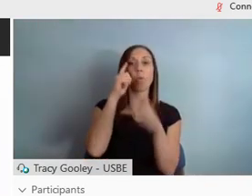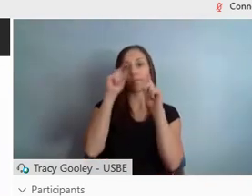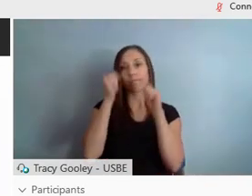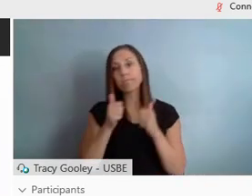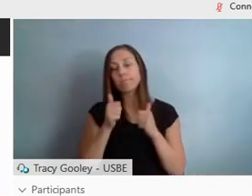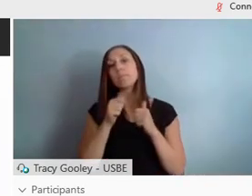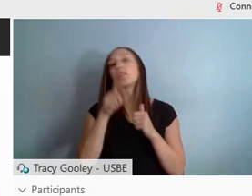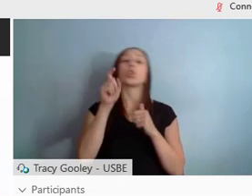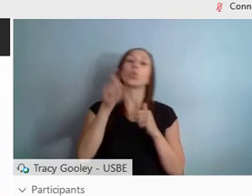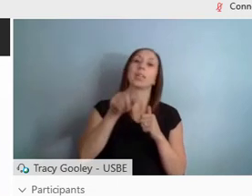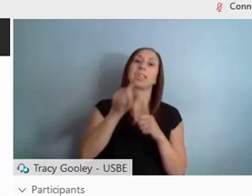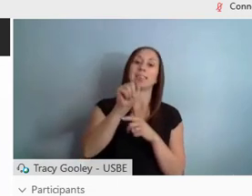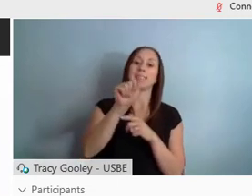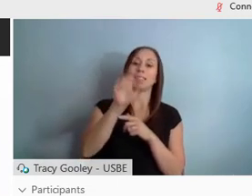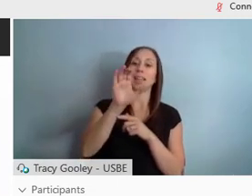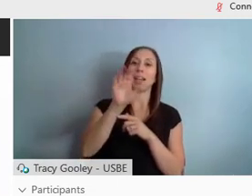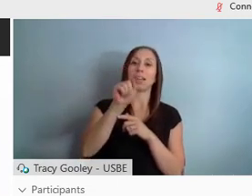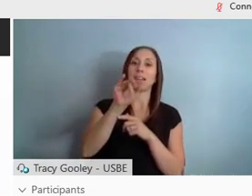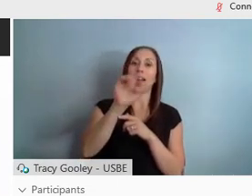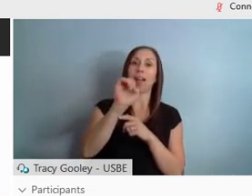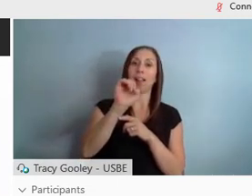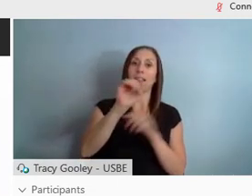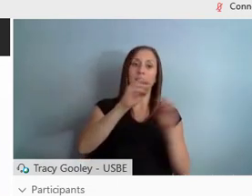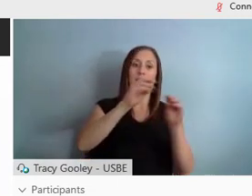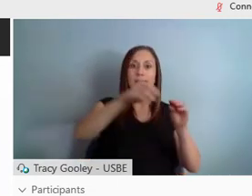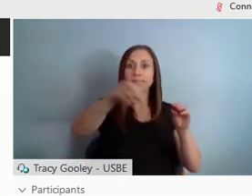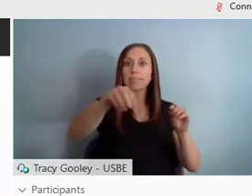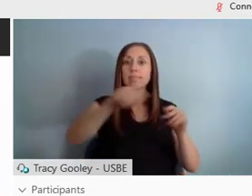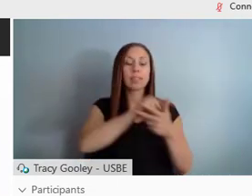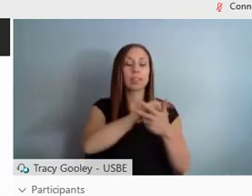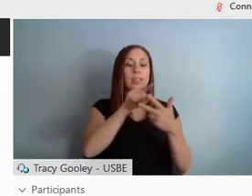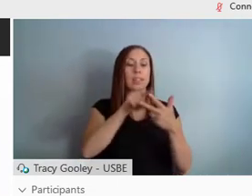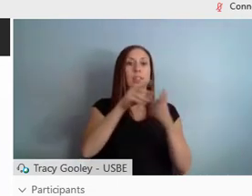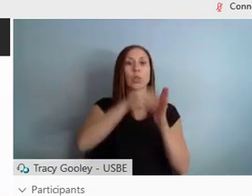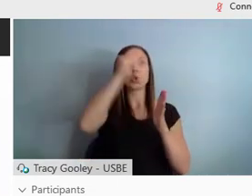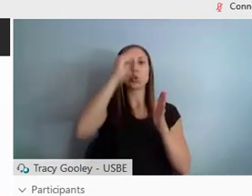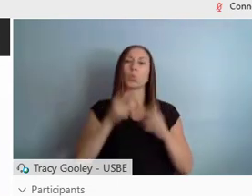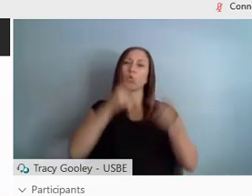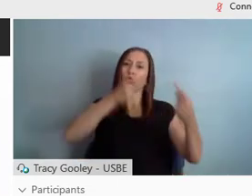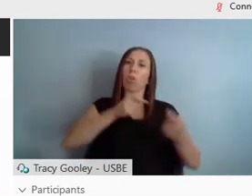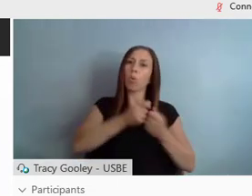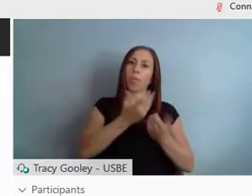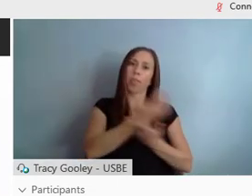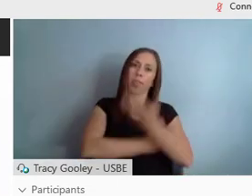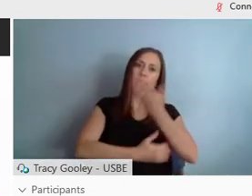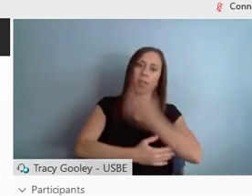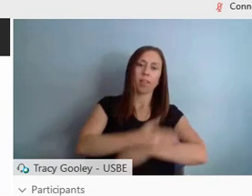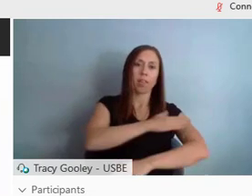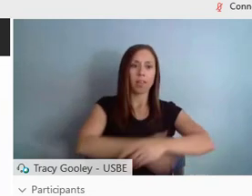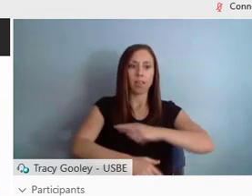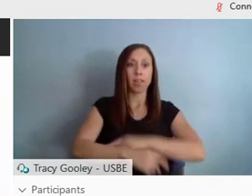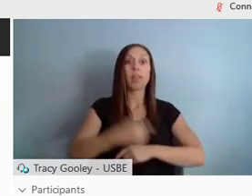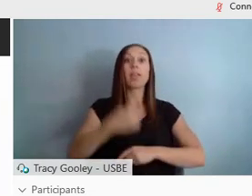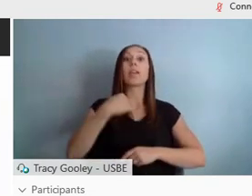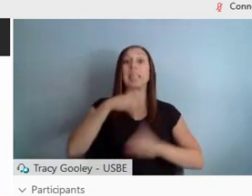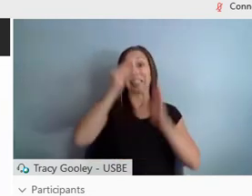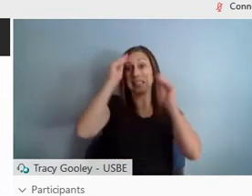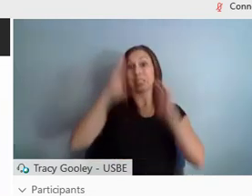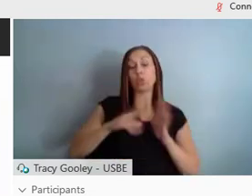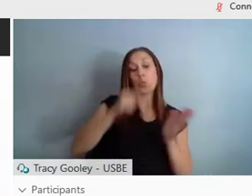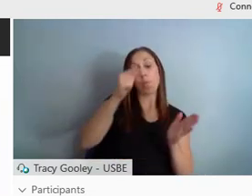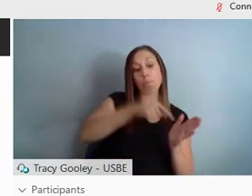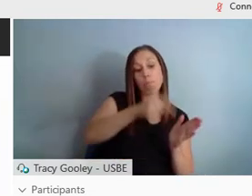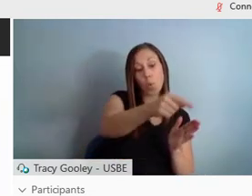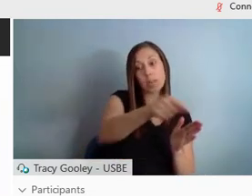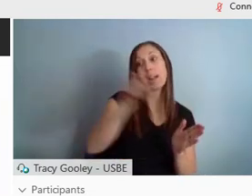impaired, you'll need tactile manipulatives. For students who are orthopedically impaired, you'll do the pointing and then they will count